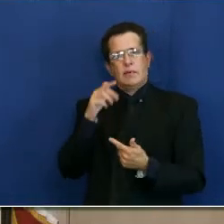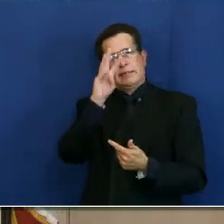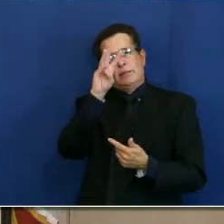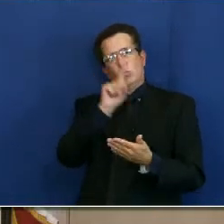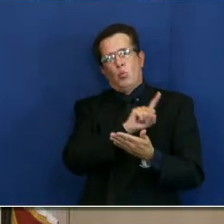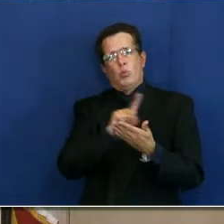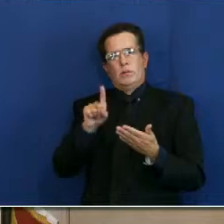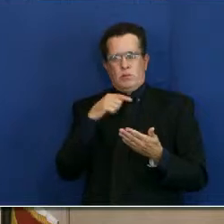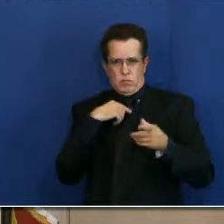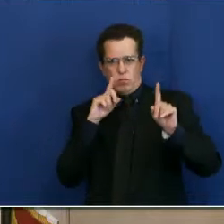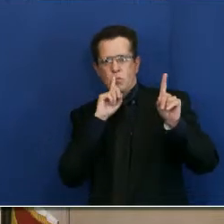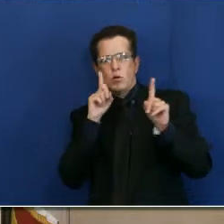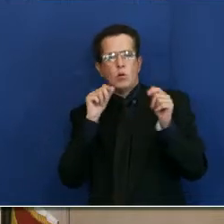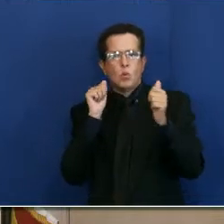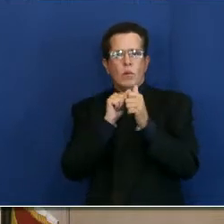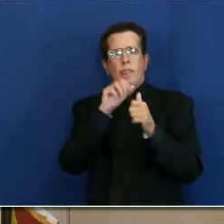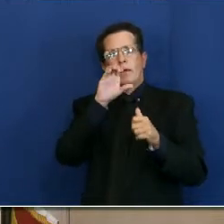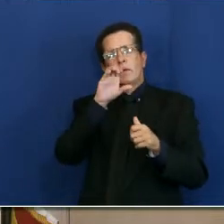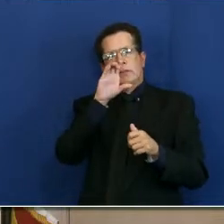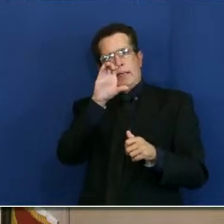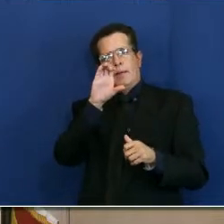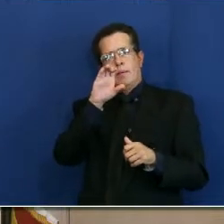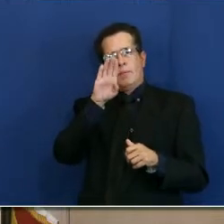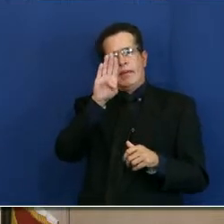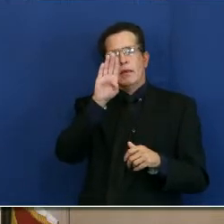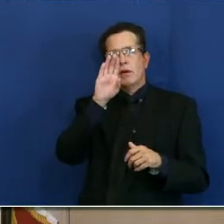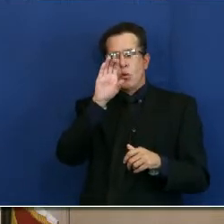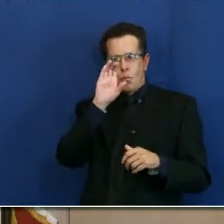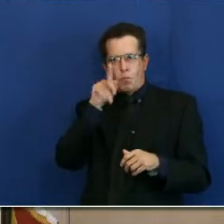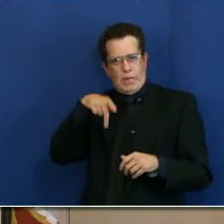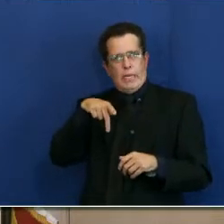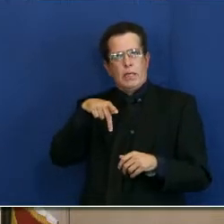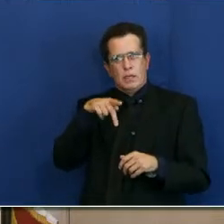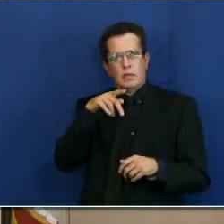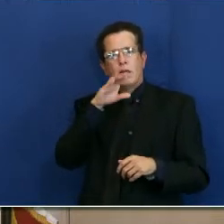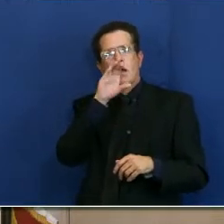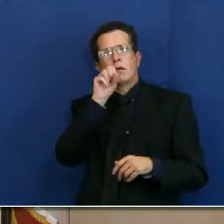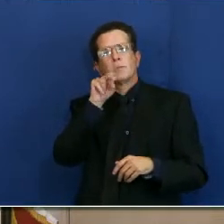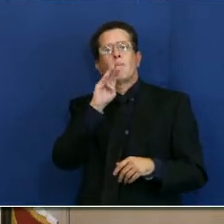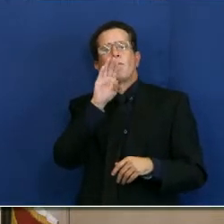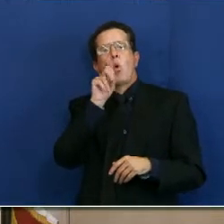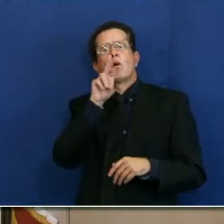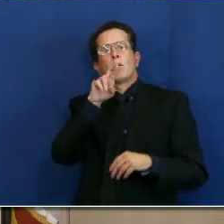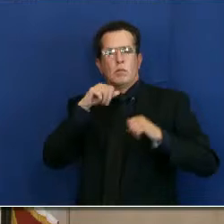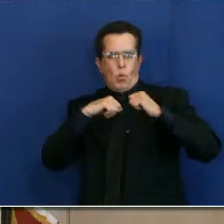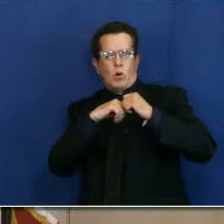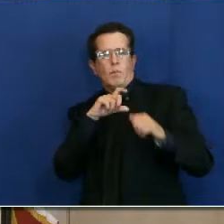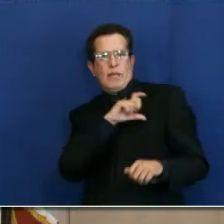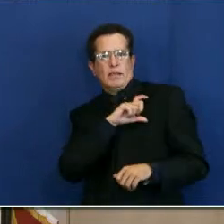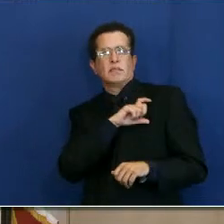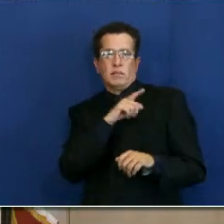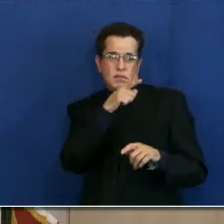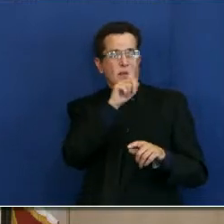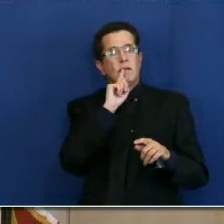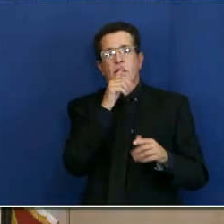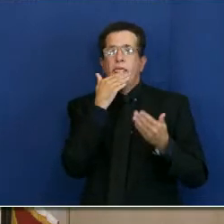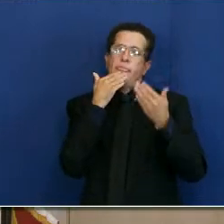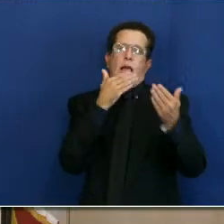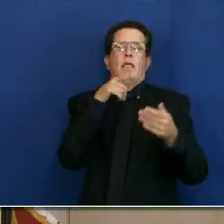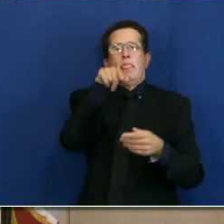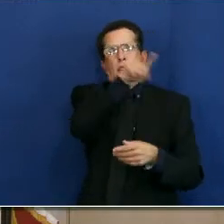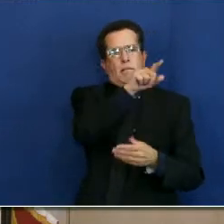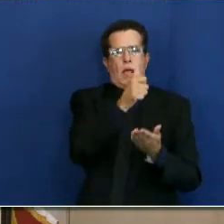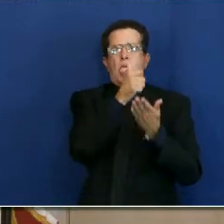working with Customs and Border Protection. They've been extremely cooperative to allow us a site at the Ped